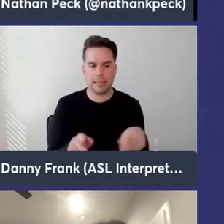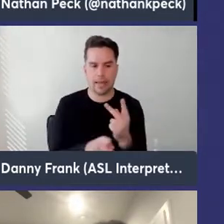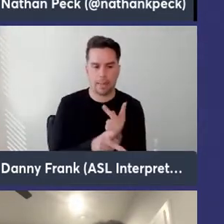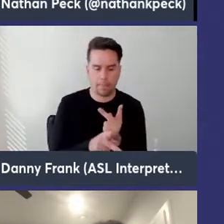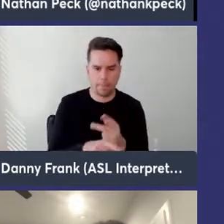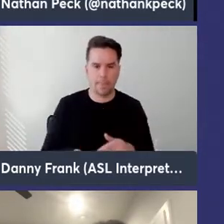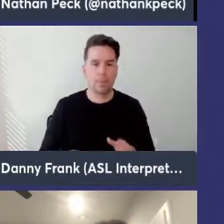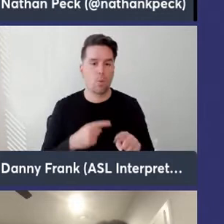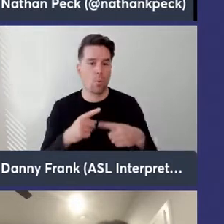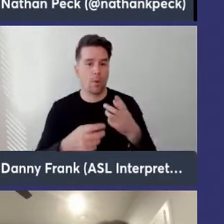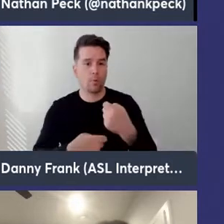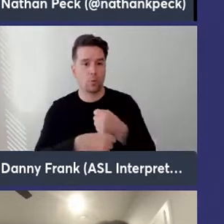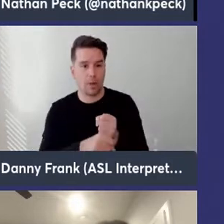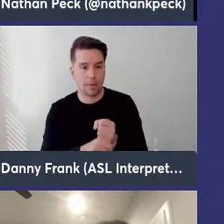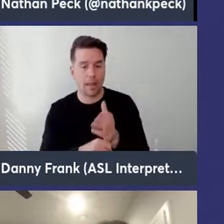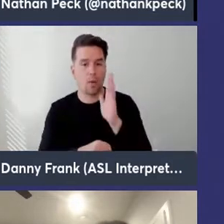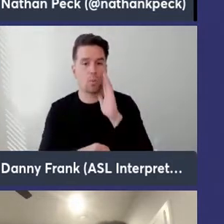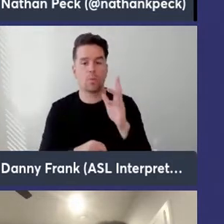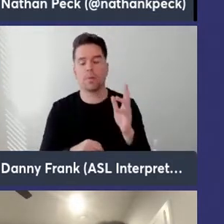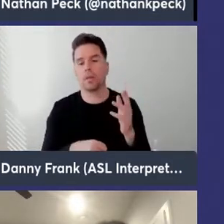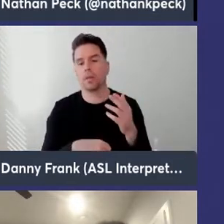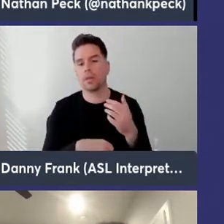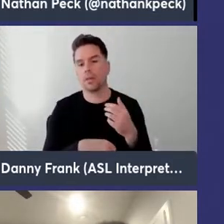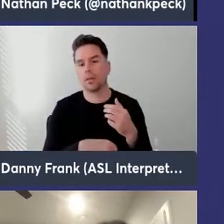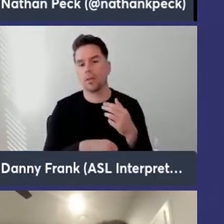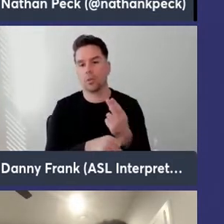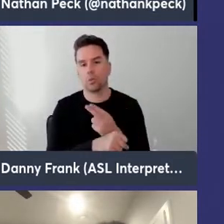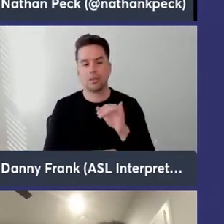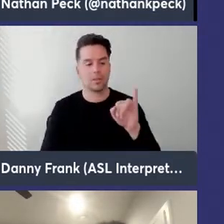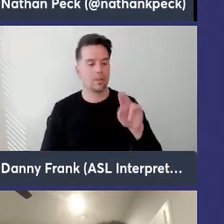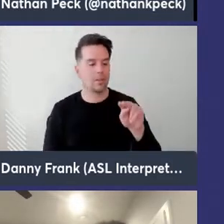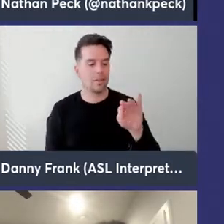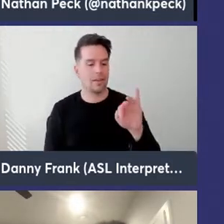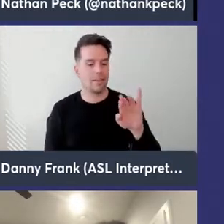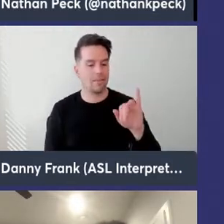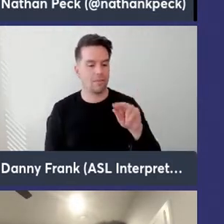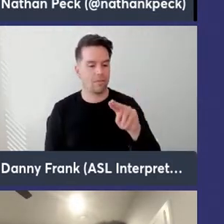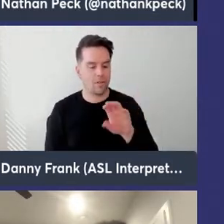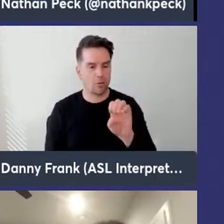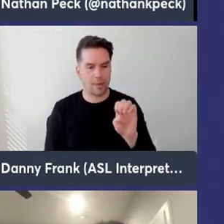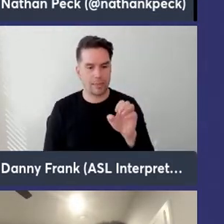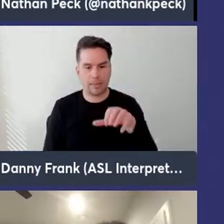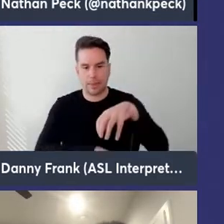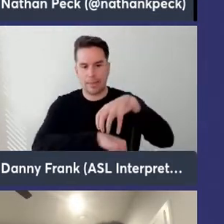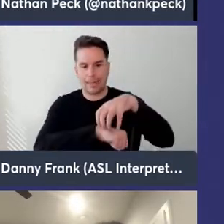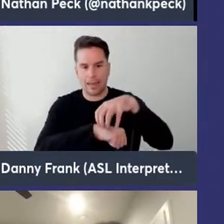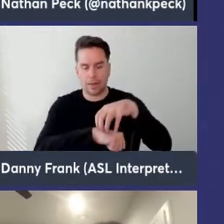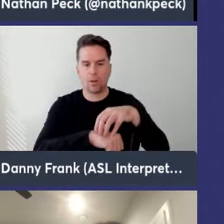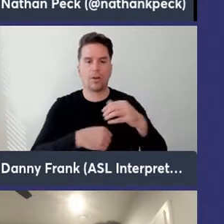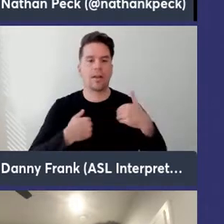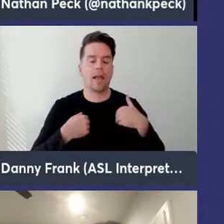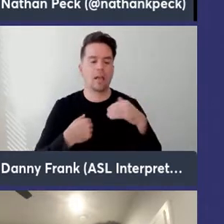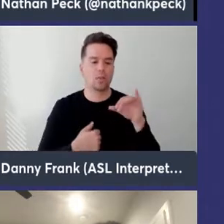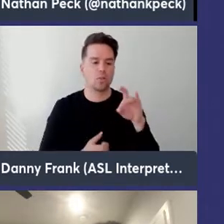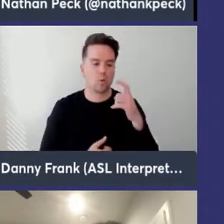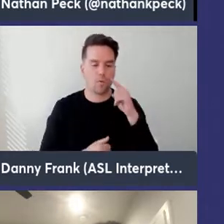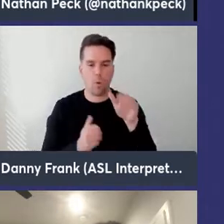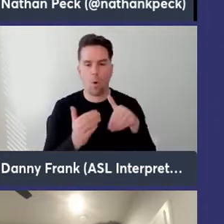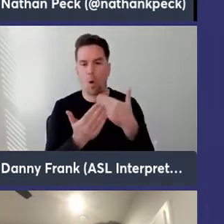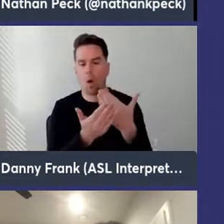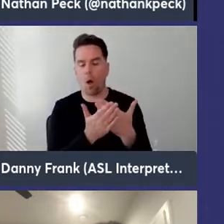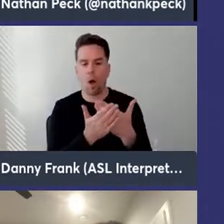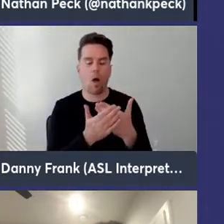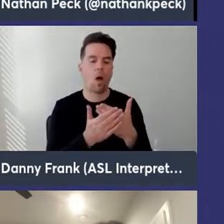be using NVIDIA Triton inference container, and it has support for all major frameworks such as